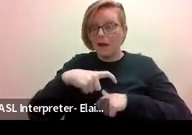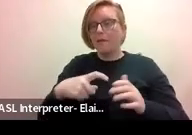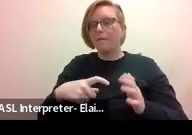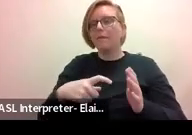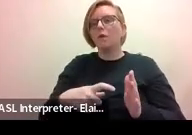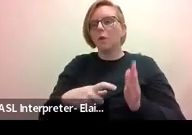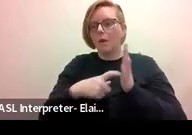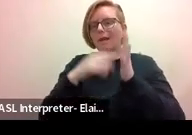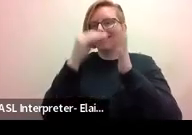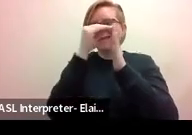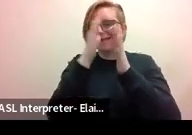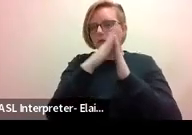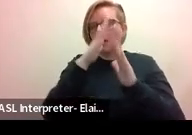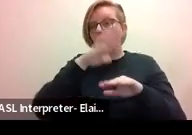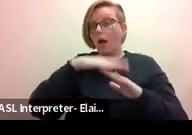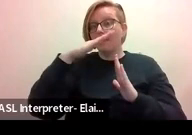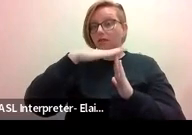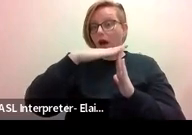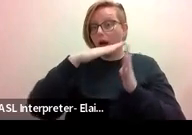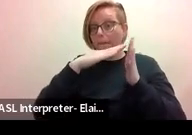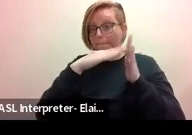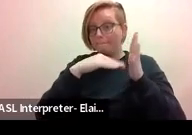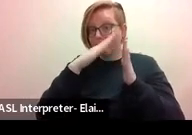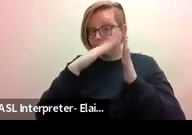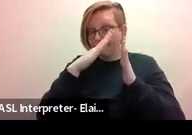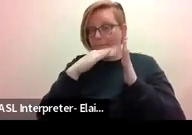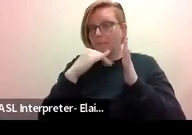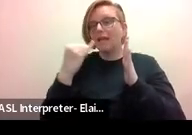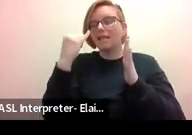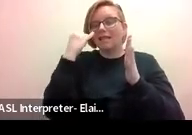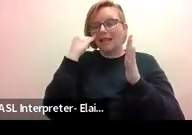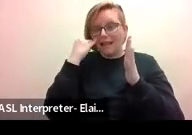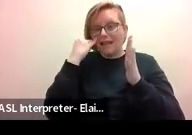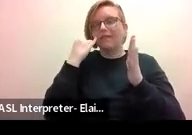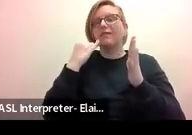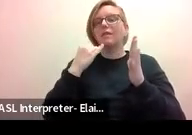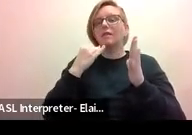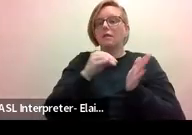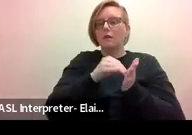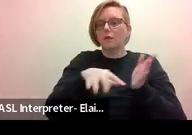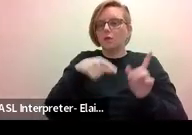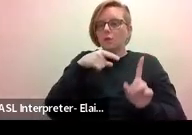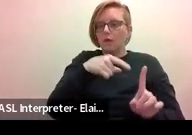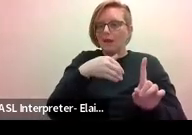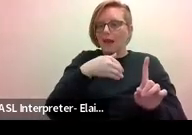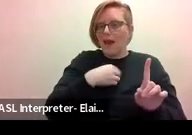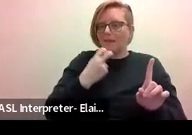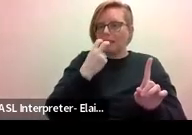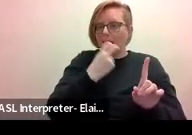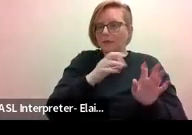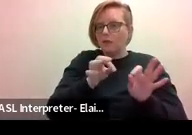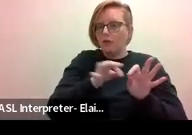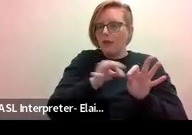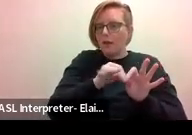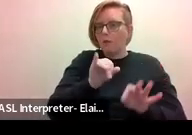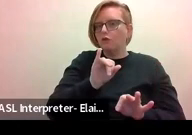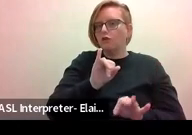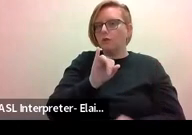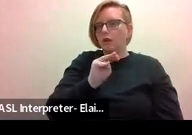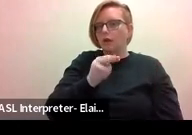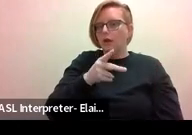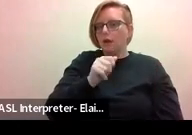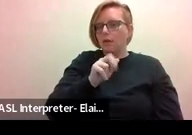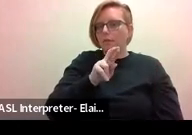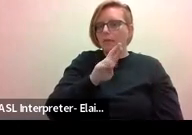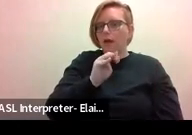identified on the top part is if they are identified as a child with a speech and language impairment, either by itself or as a